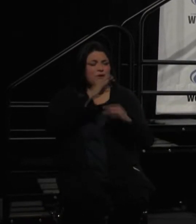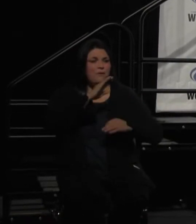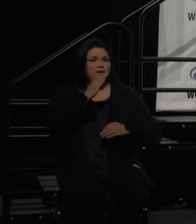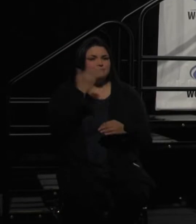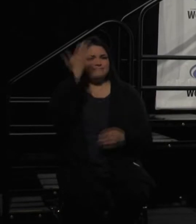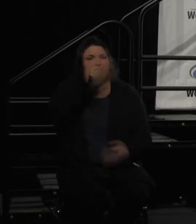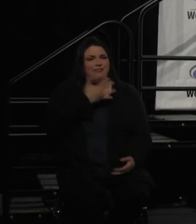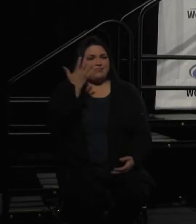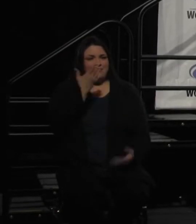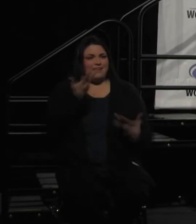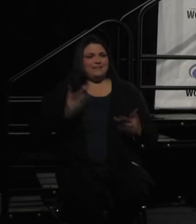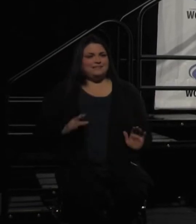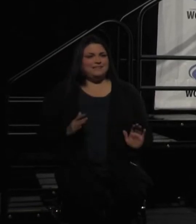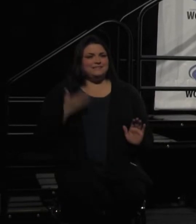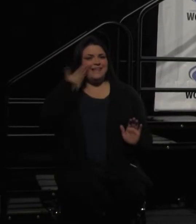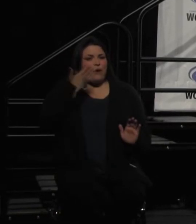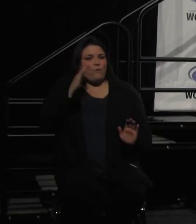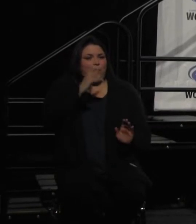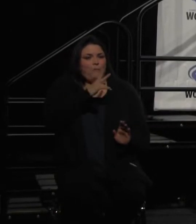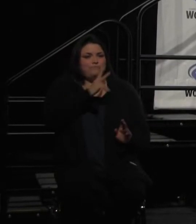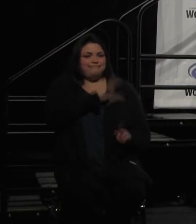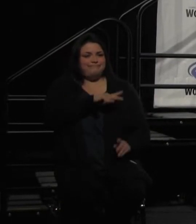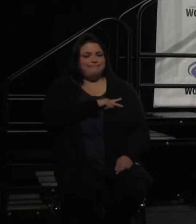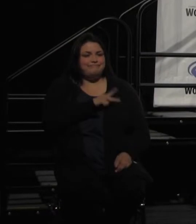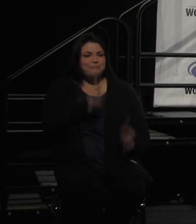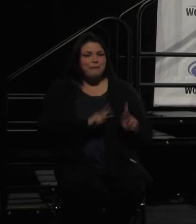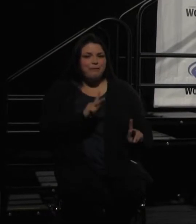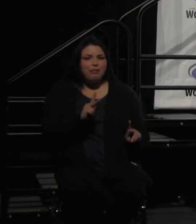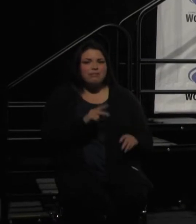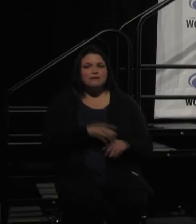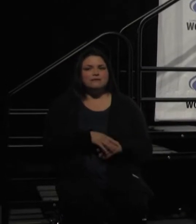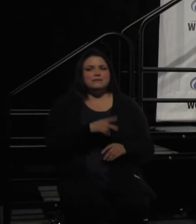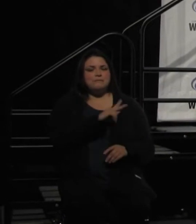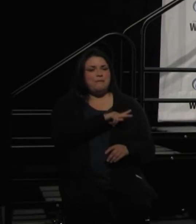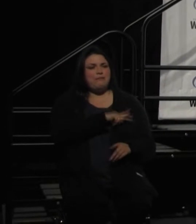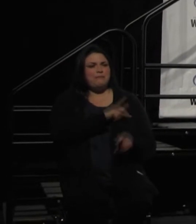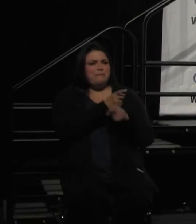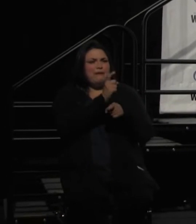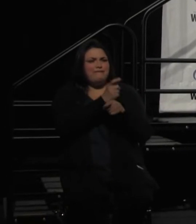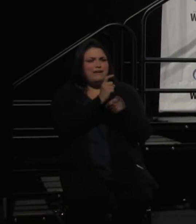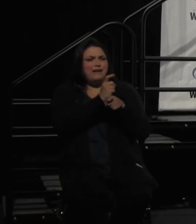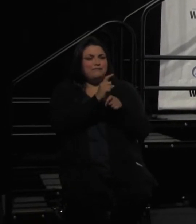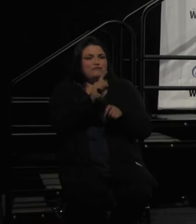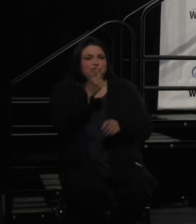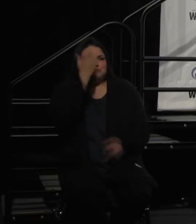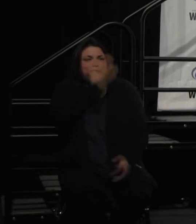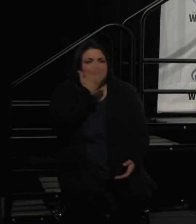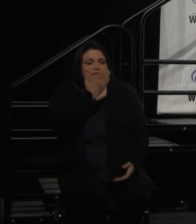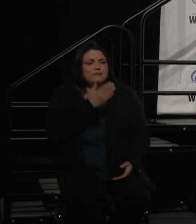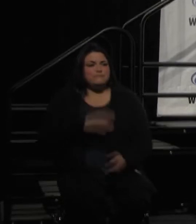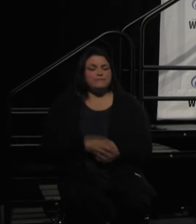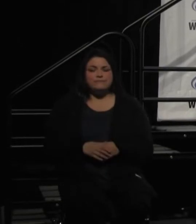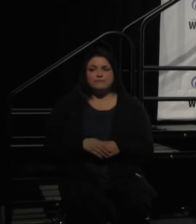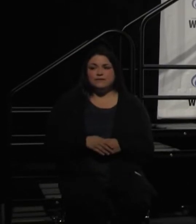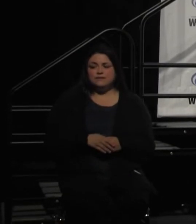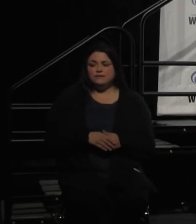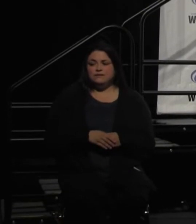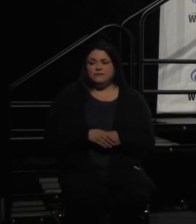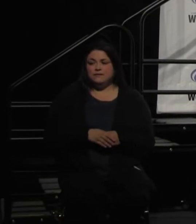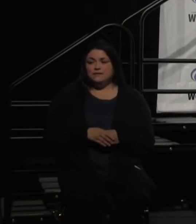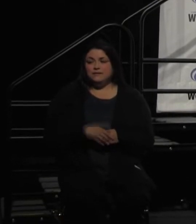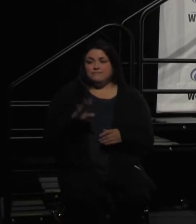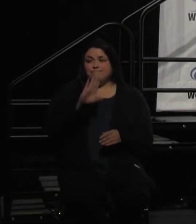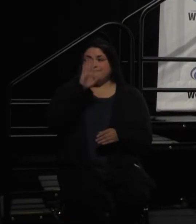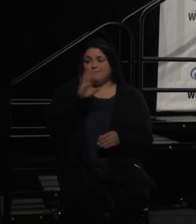appearance. They don't know these people, and people have been, made fun of just by appearance, but no one did it. Had it been a Chicano